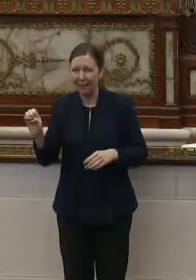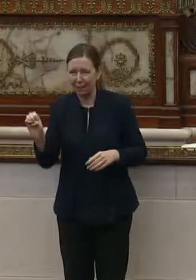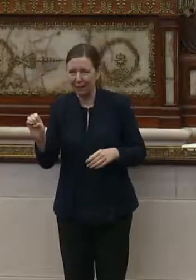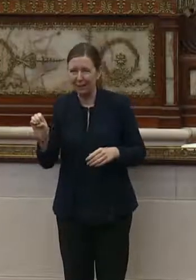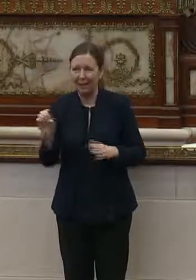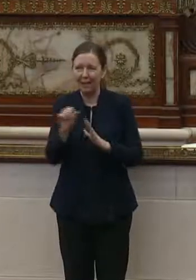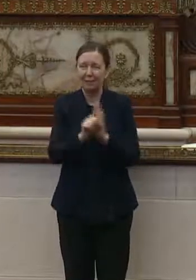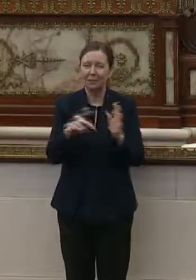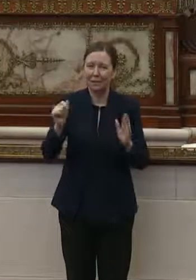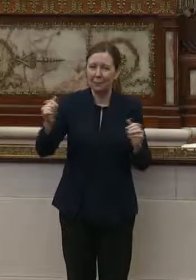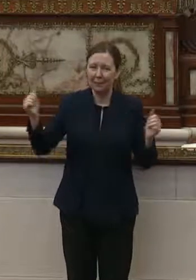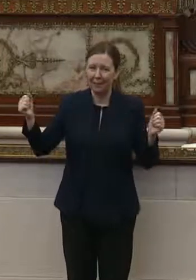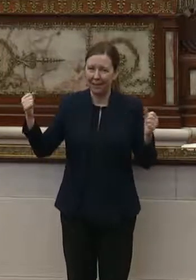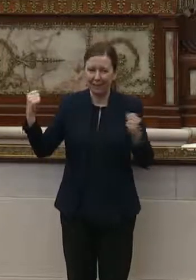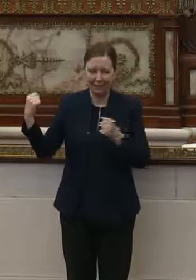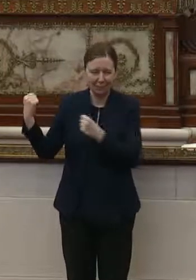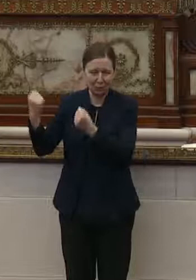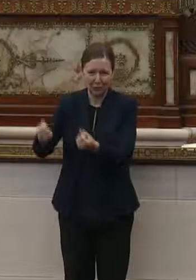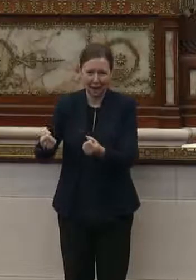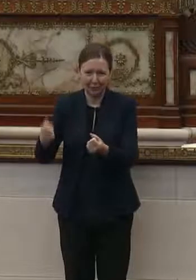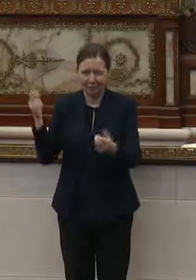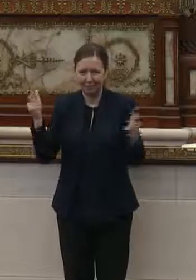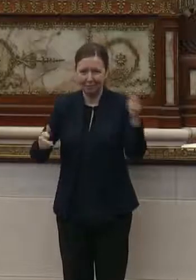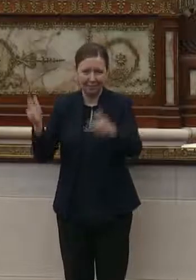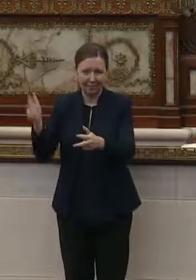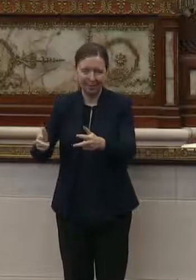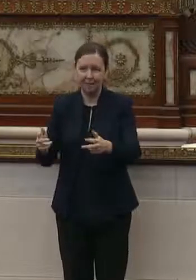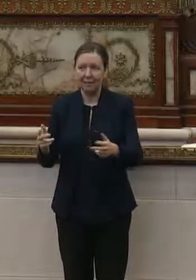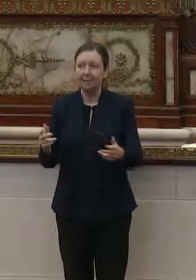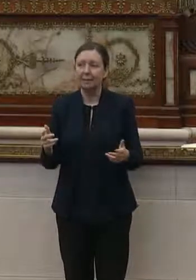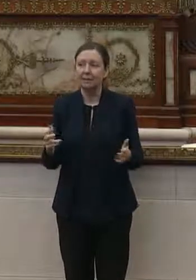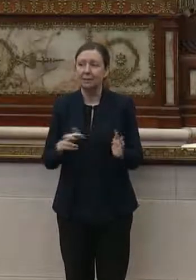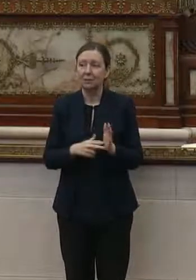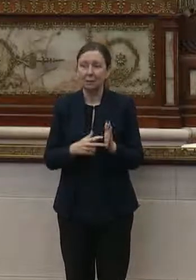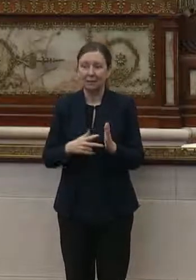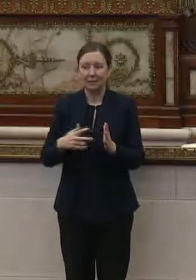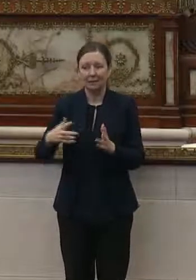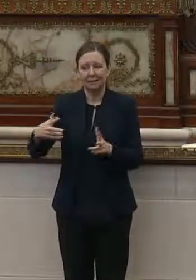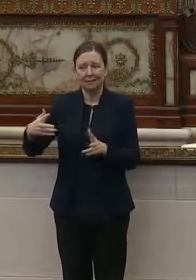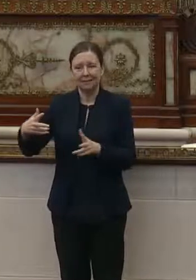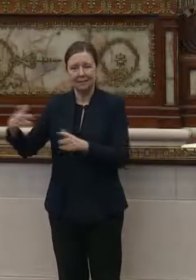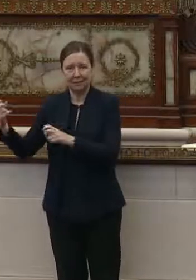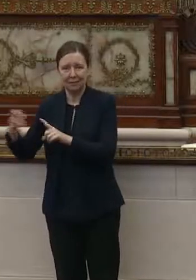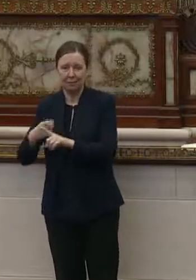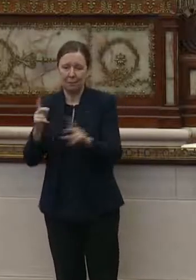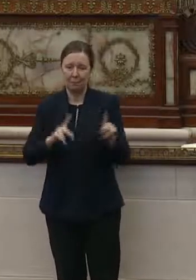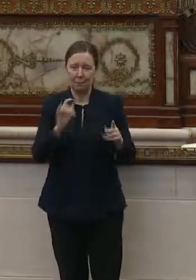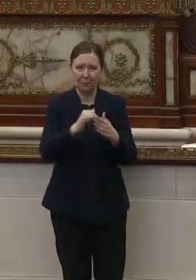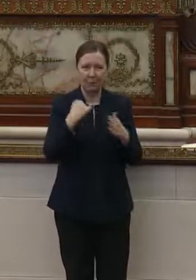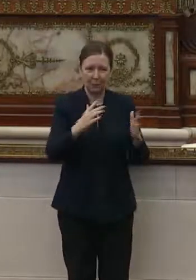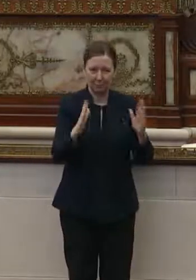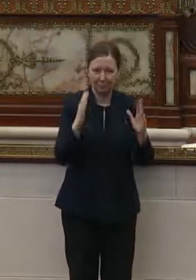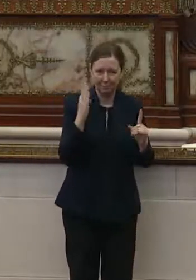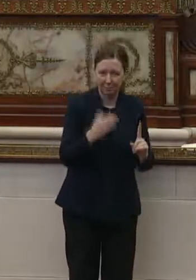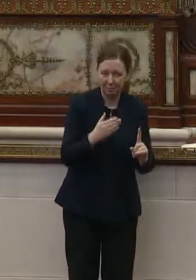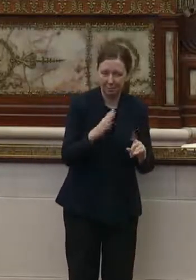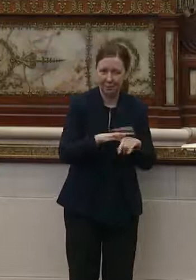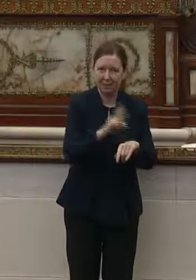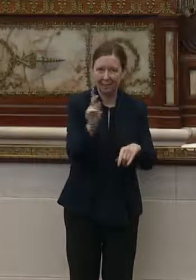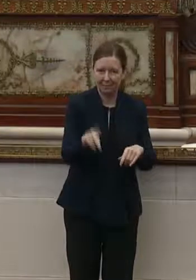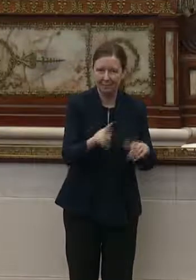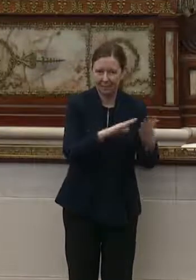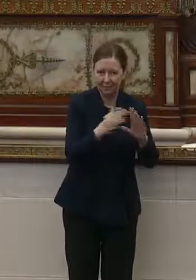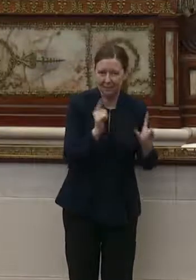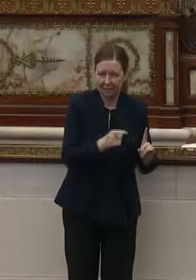state of Pennsylvania. And so it's going to maybe drain the vaccine away from populations that we're supposed to be vaccinating. We